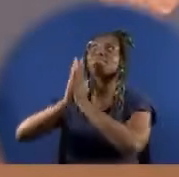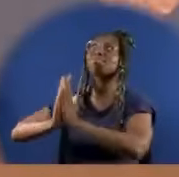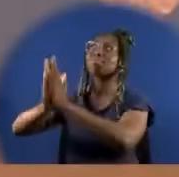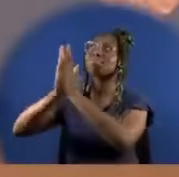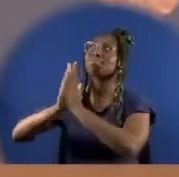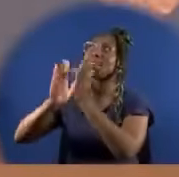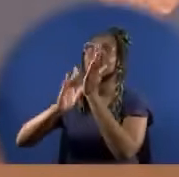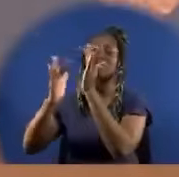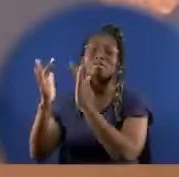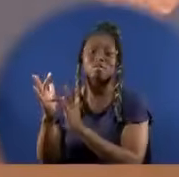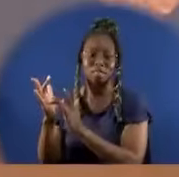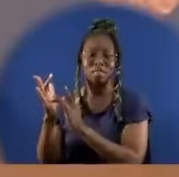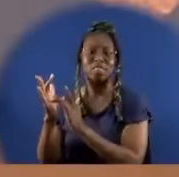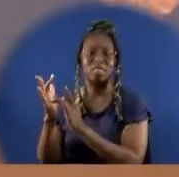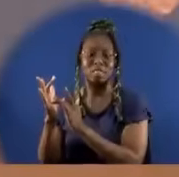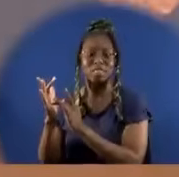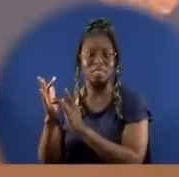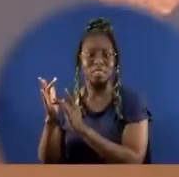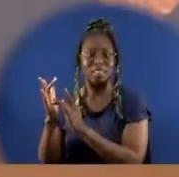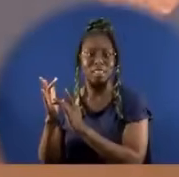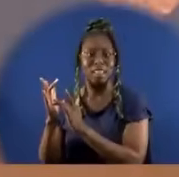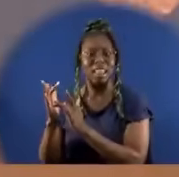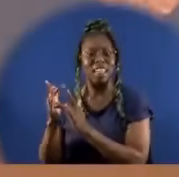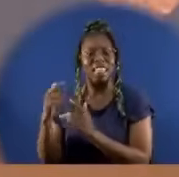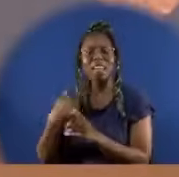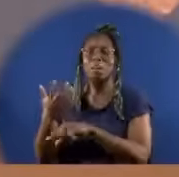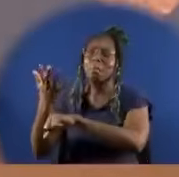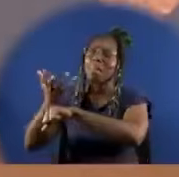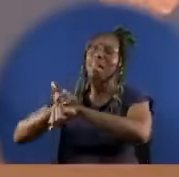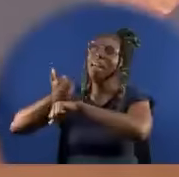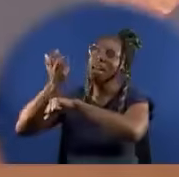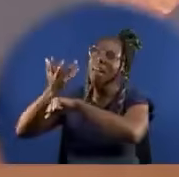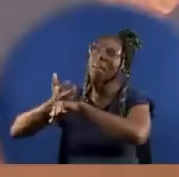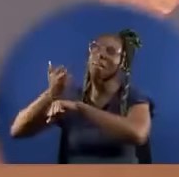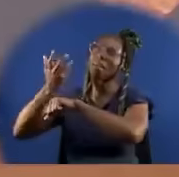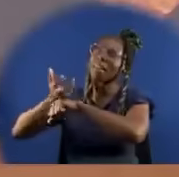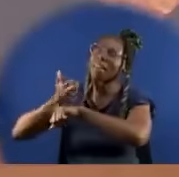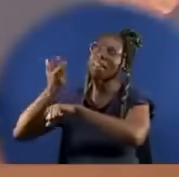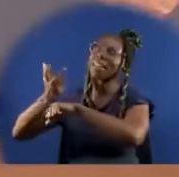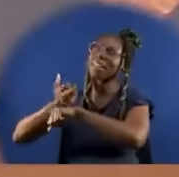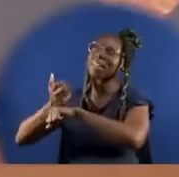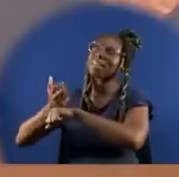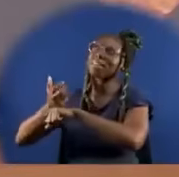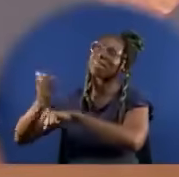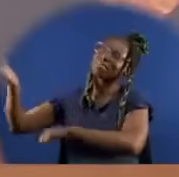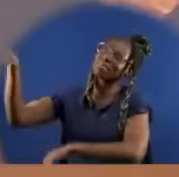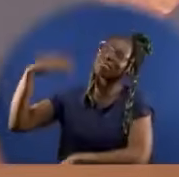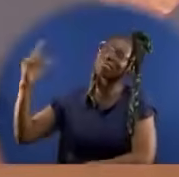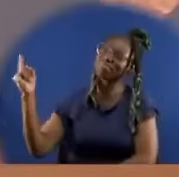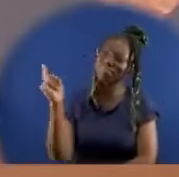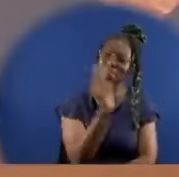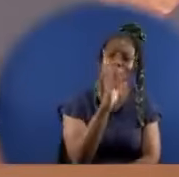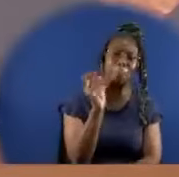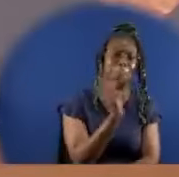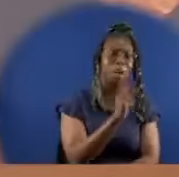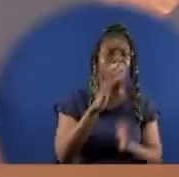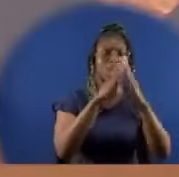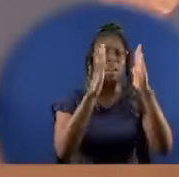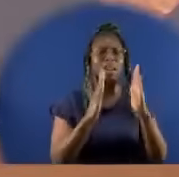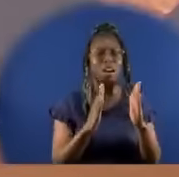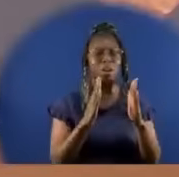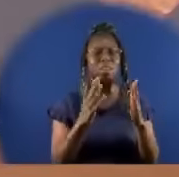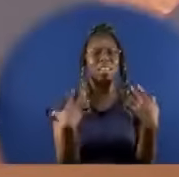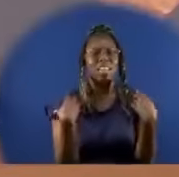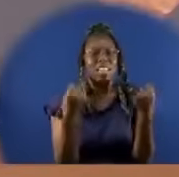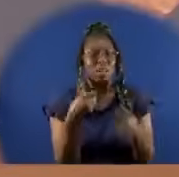New International Version says they earnestly pleaded with Jesus to come back to the house and heal the situation. centurion's